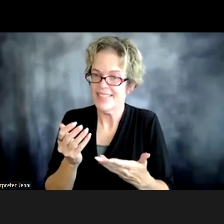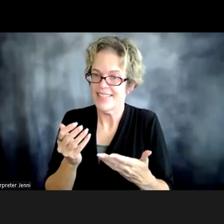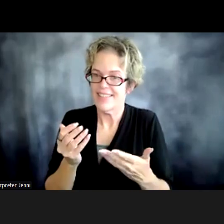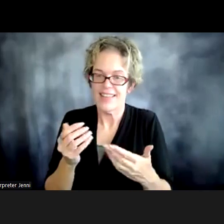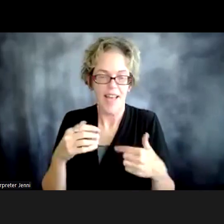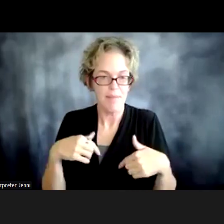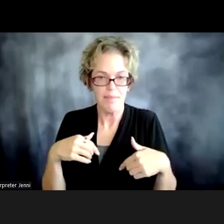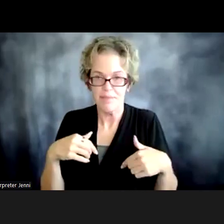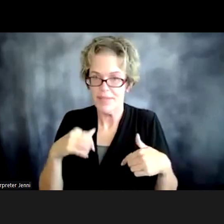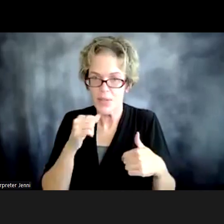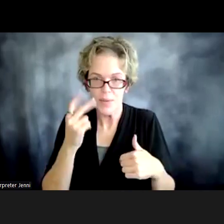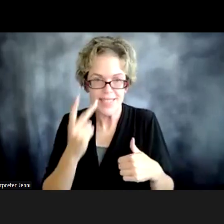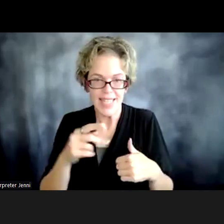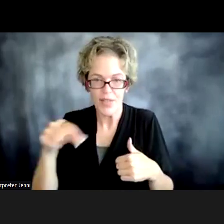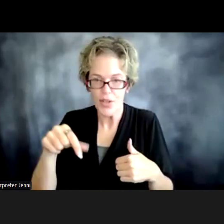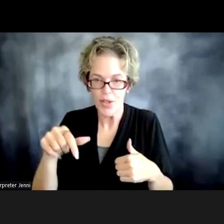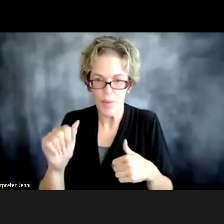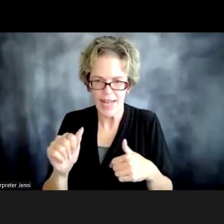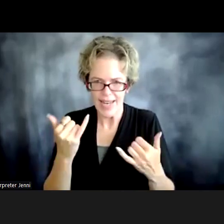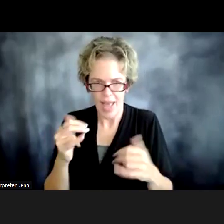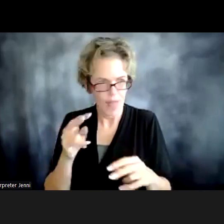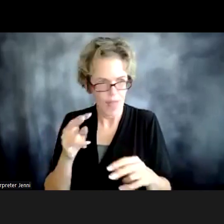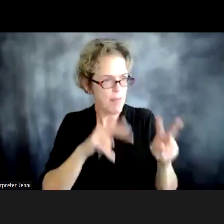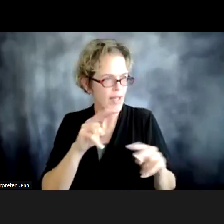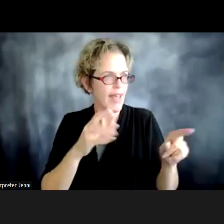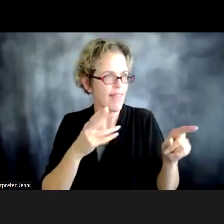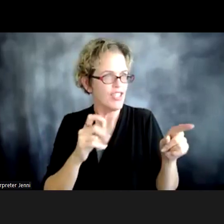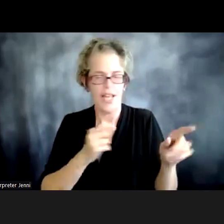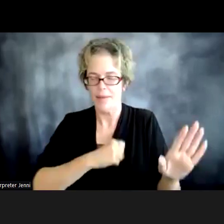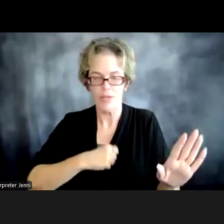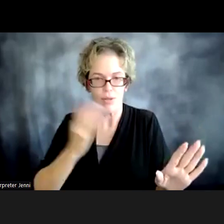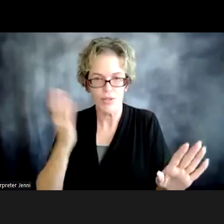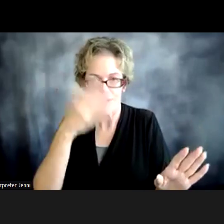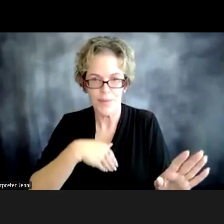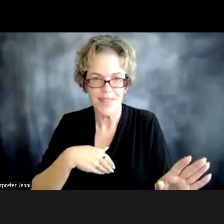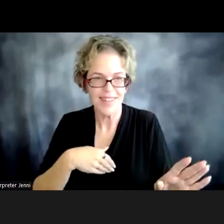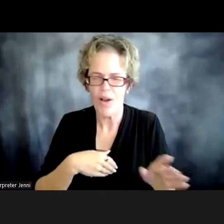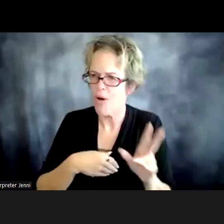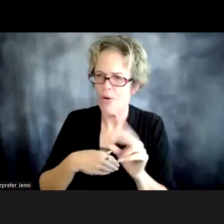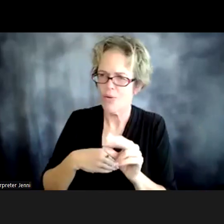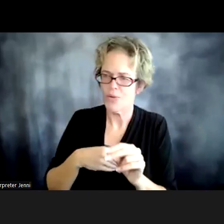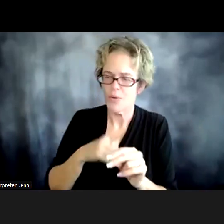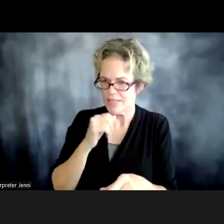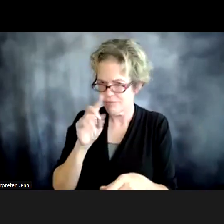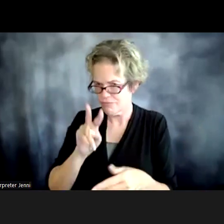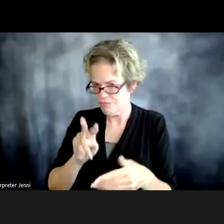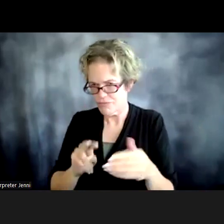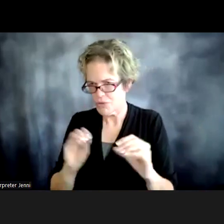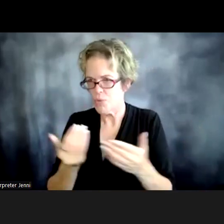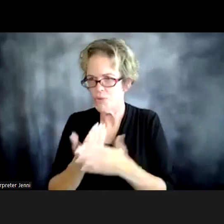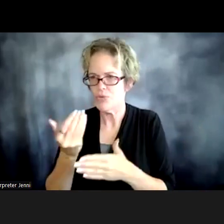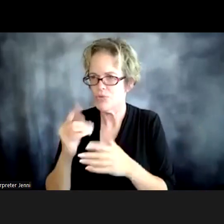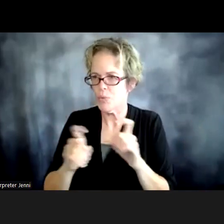seeing the Q&A now that I was looking at the chat, so my apologies. No, it doesn't look like any new questions have come in.